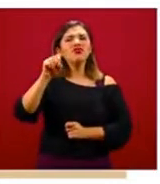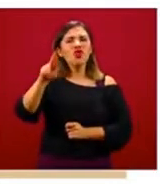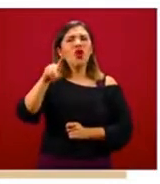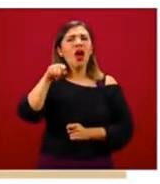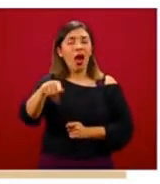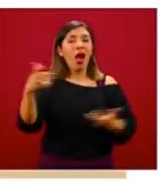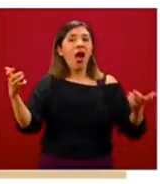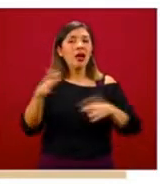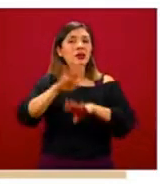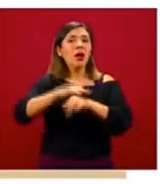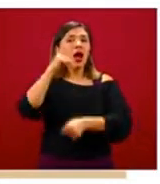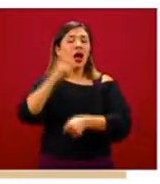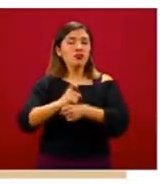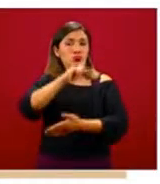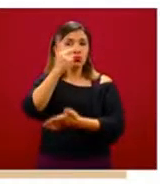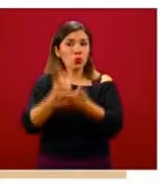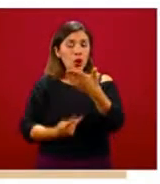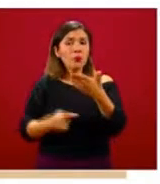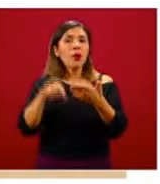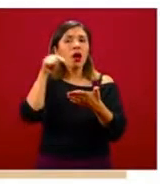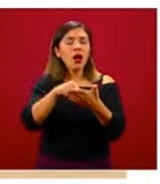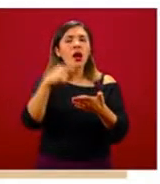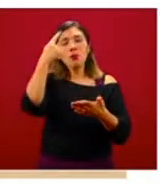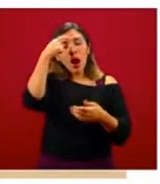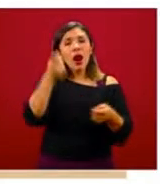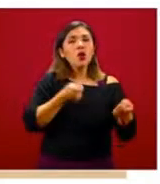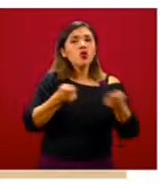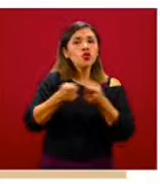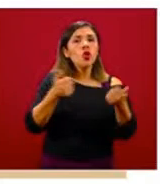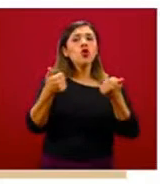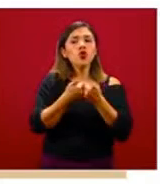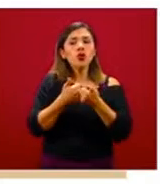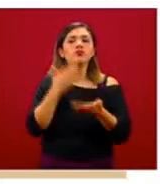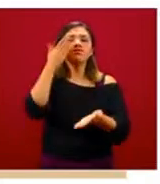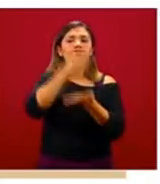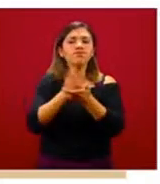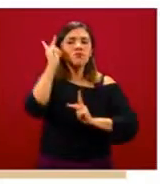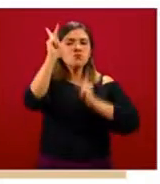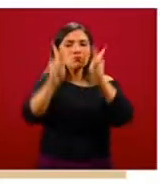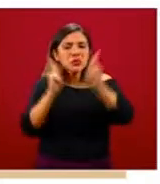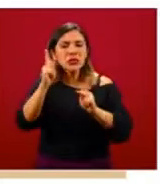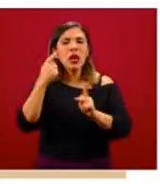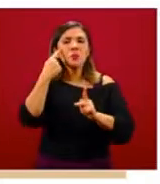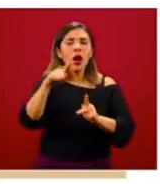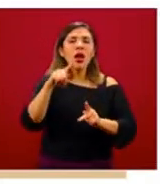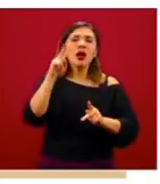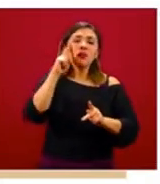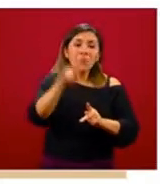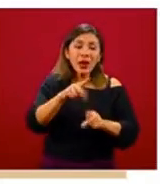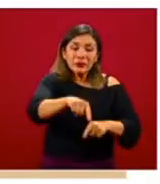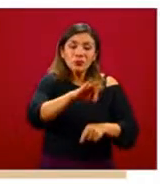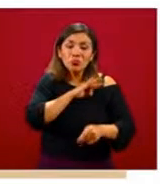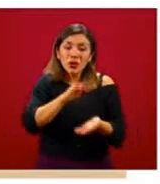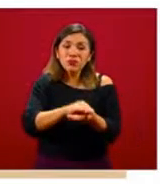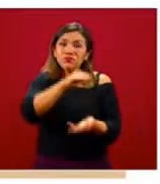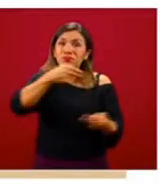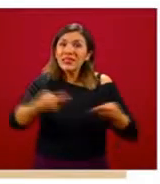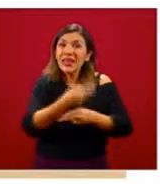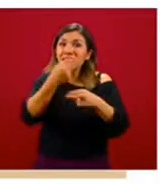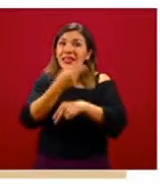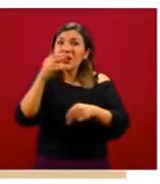the vectors, we'd have to do with what the program has been doing, these